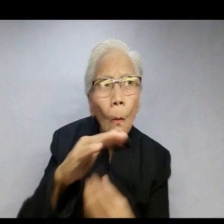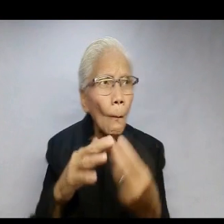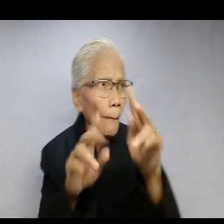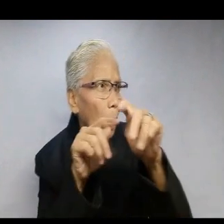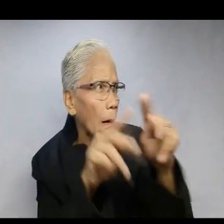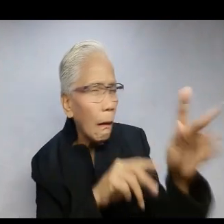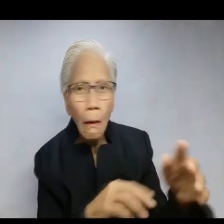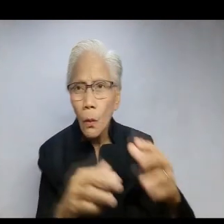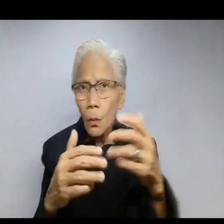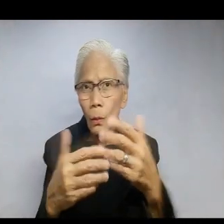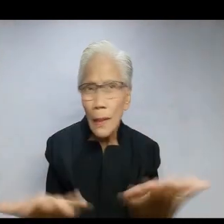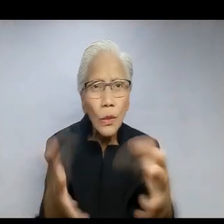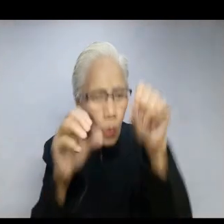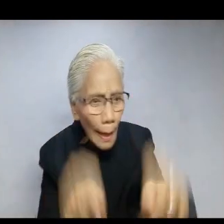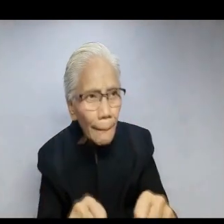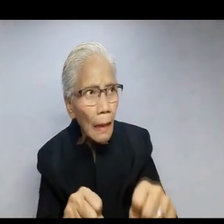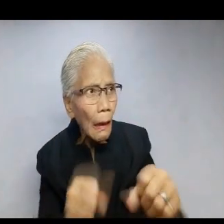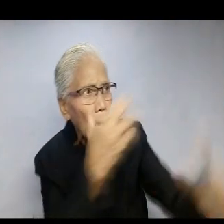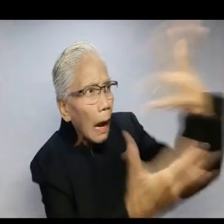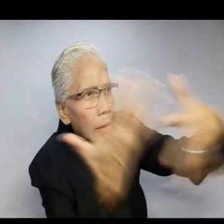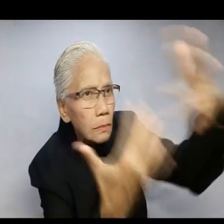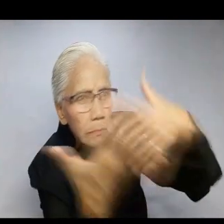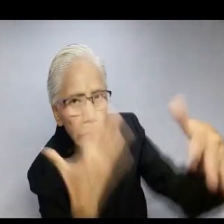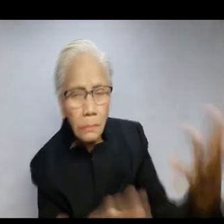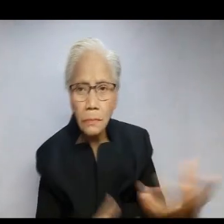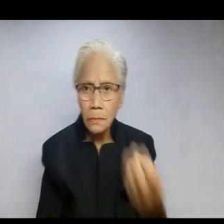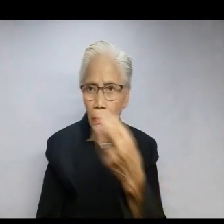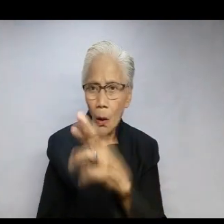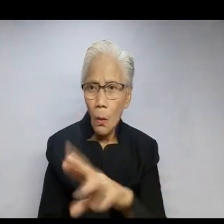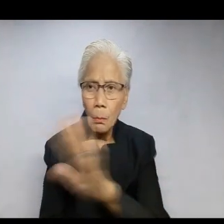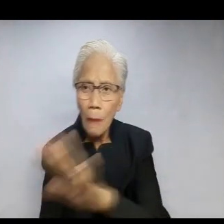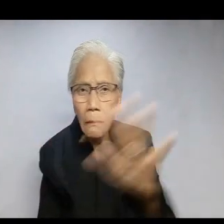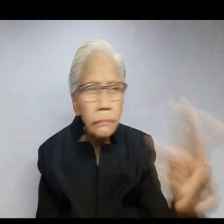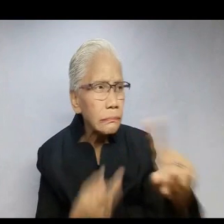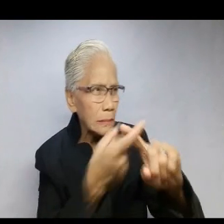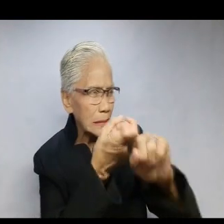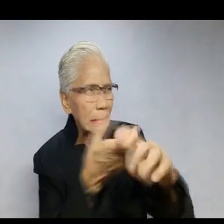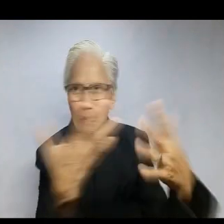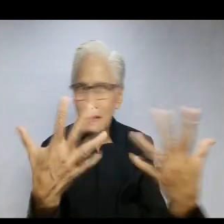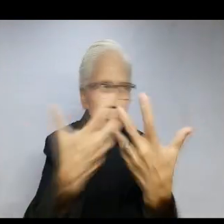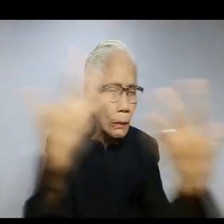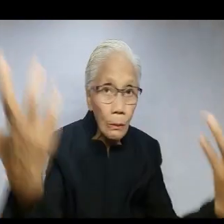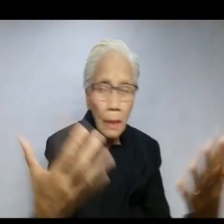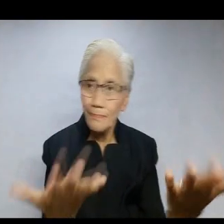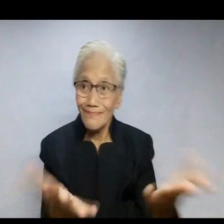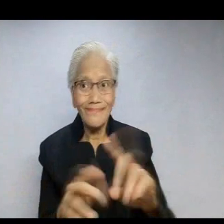watching television when you could be at a social function? Has your best friend moved